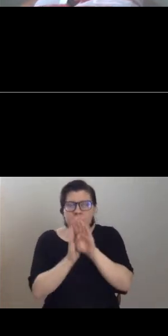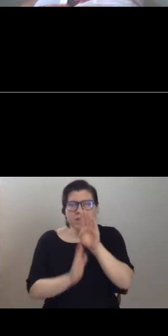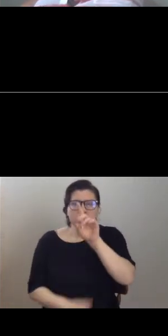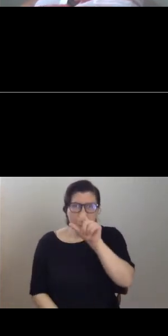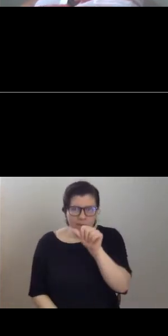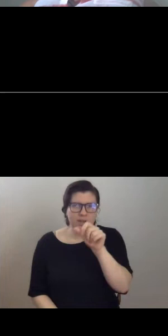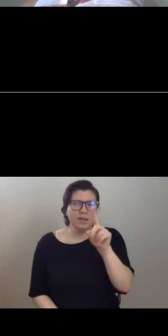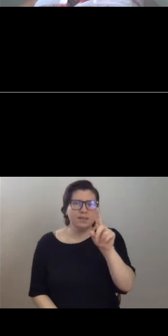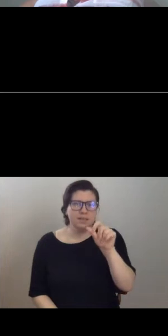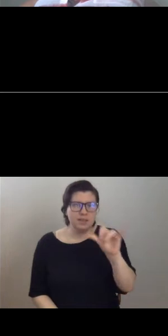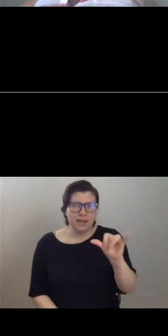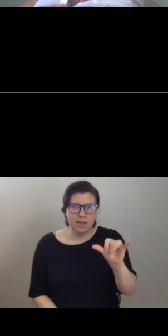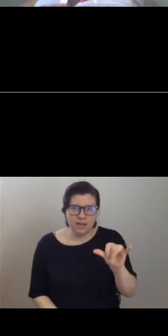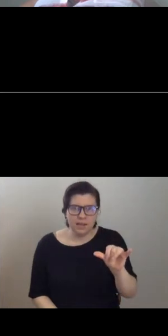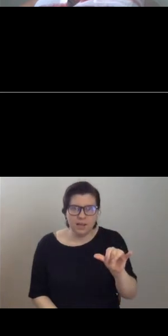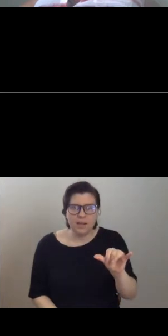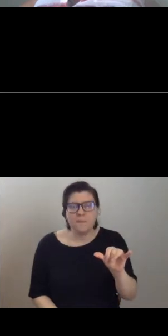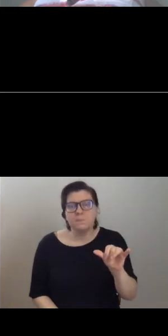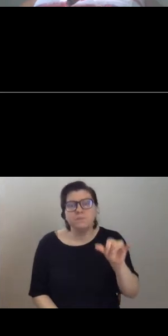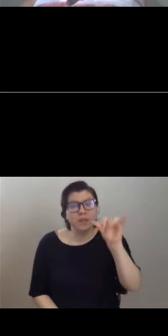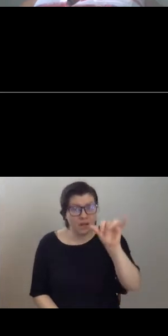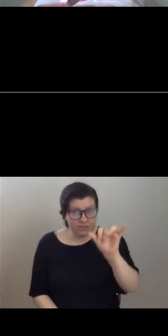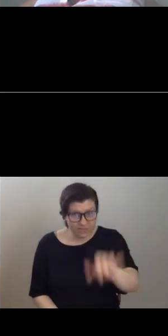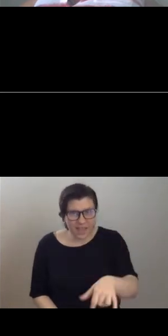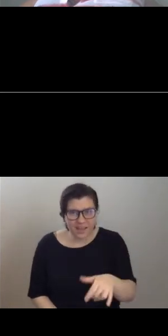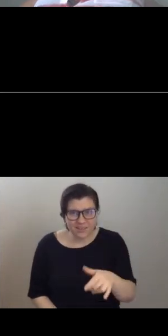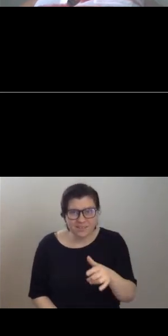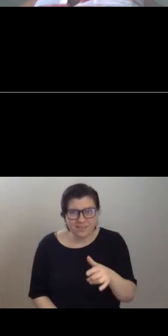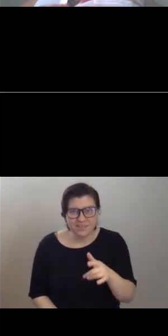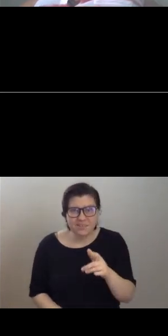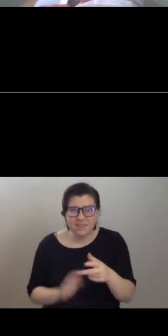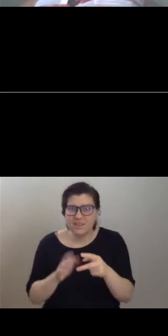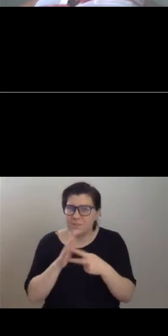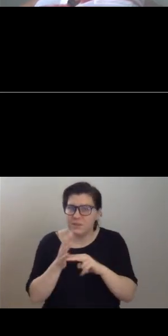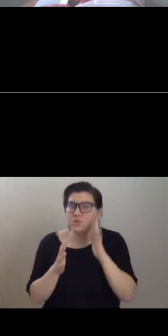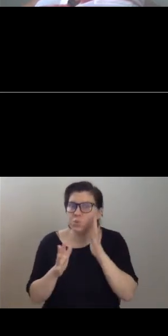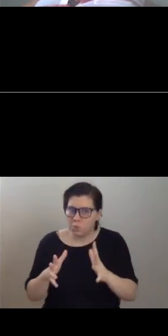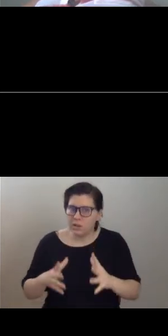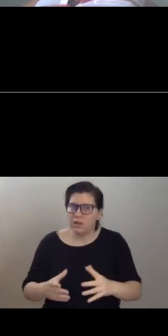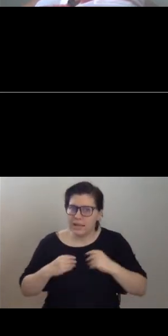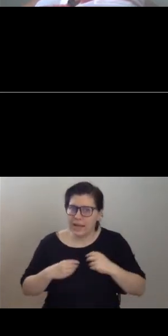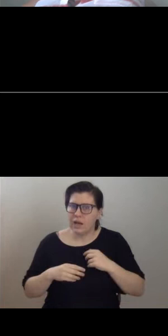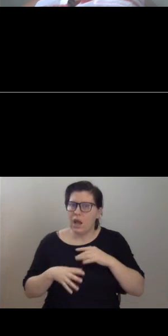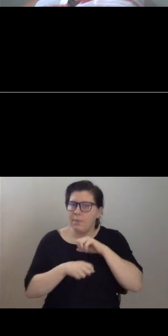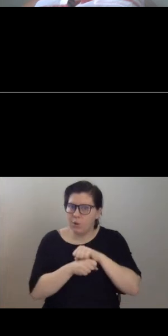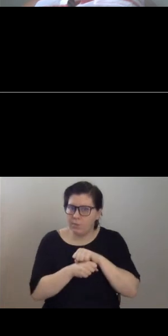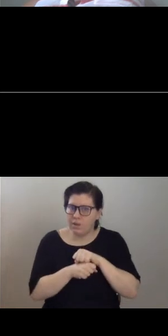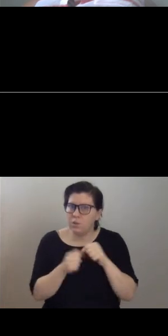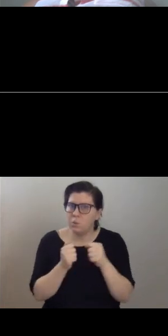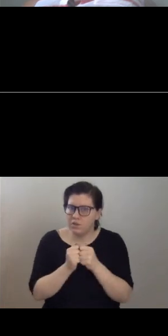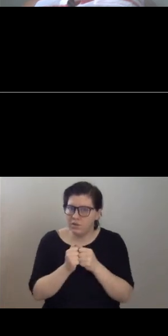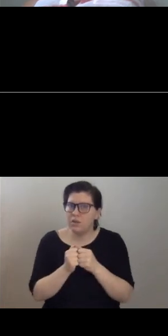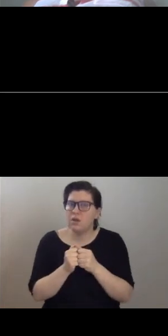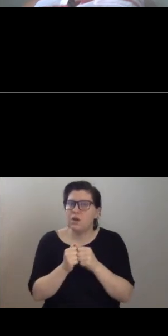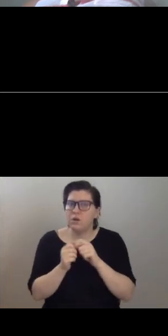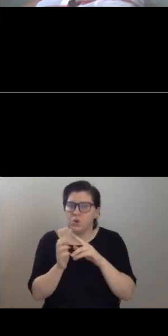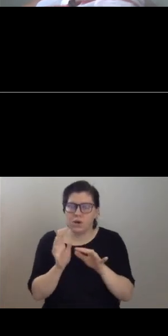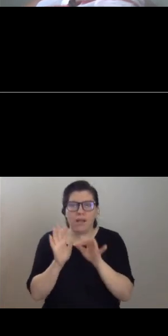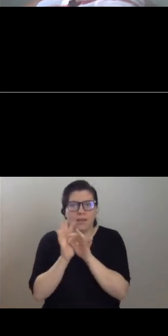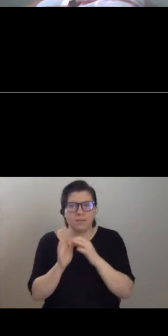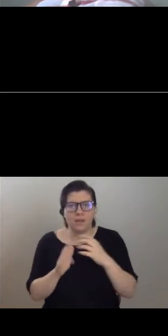Day. And that is what will get you an appointment with your elected official. If you first state, I am a